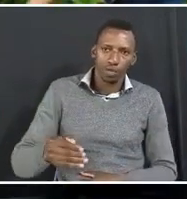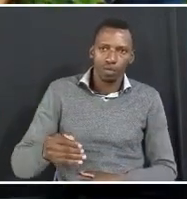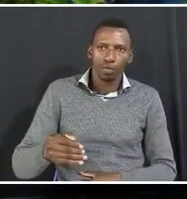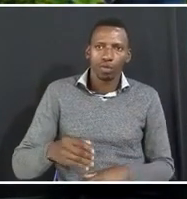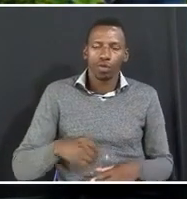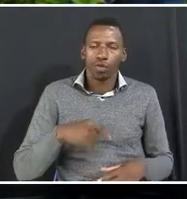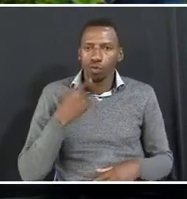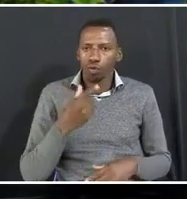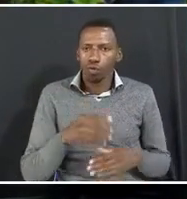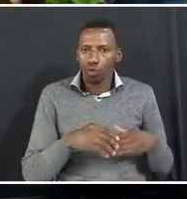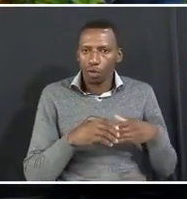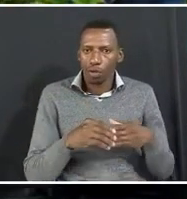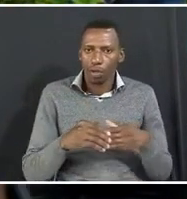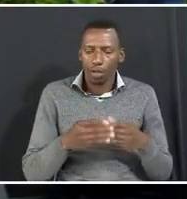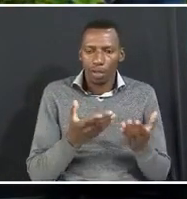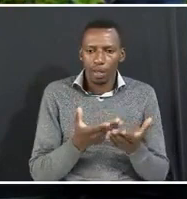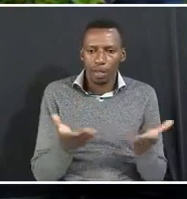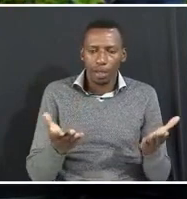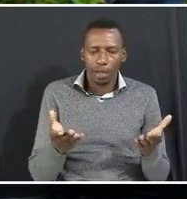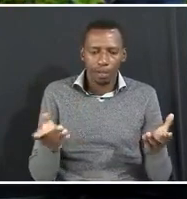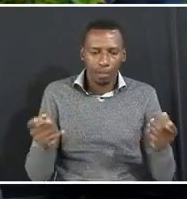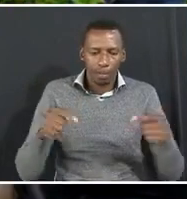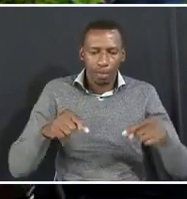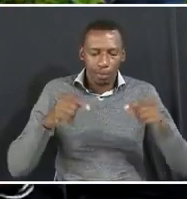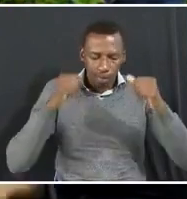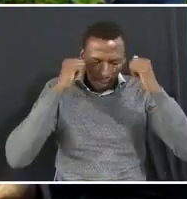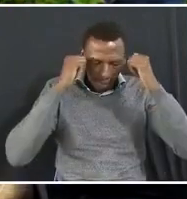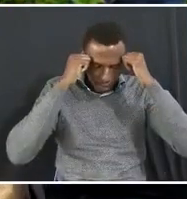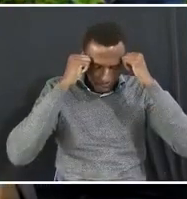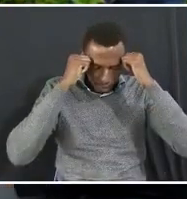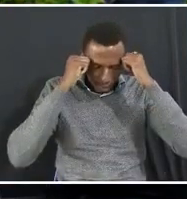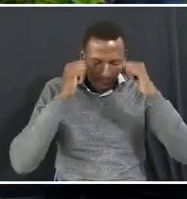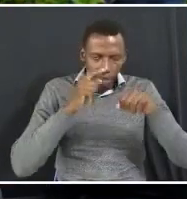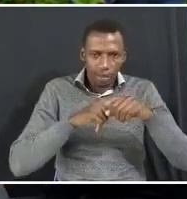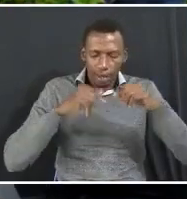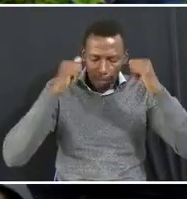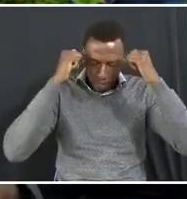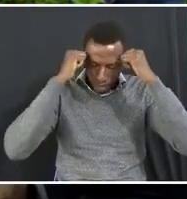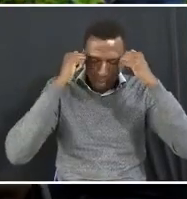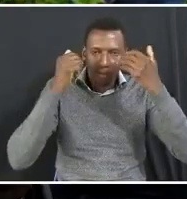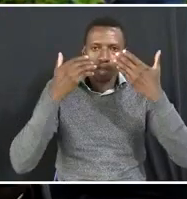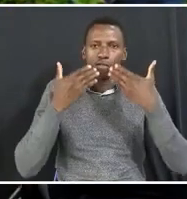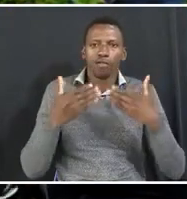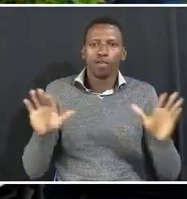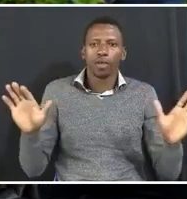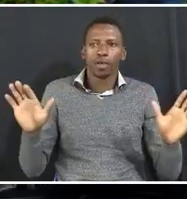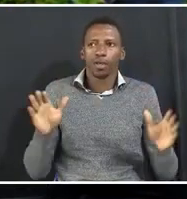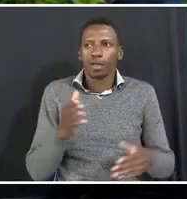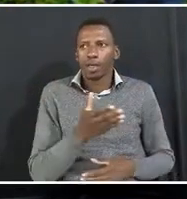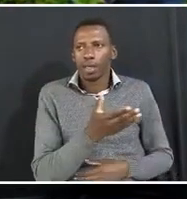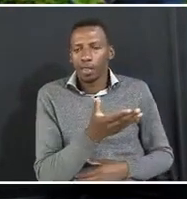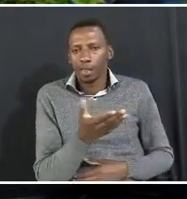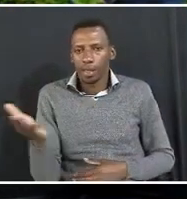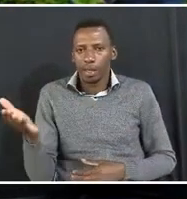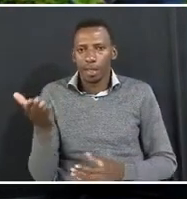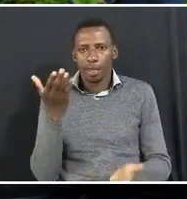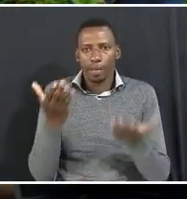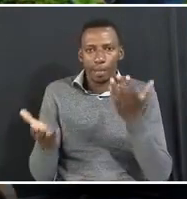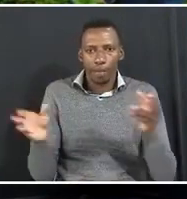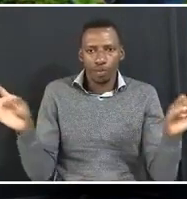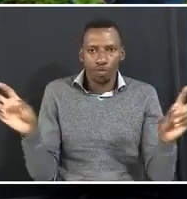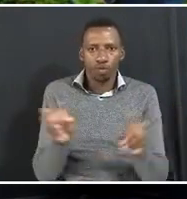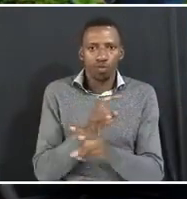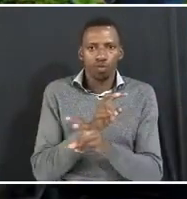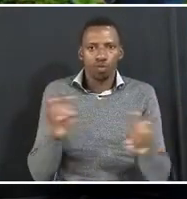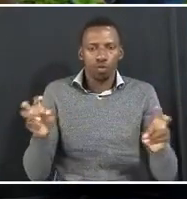by the fact that they are coming to study. And when they finish their studies, you know, they're perhaps looking for opportunity